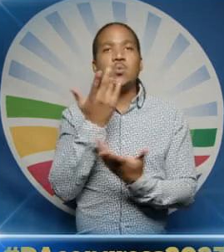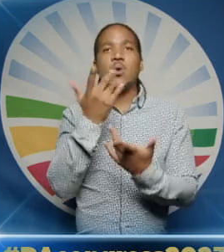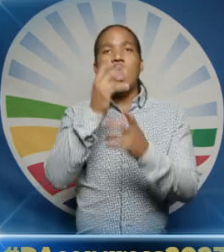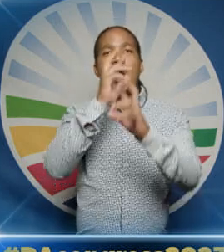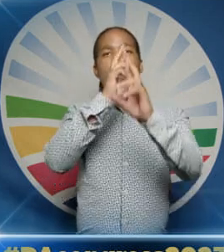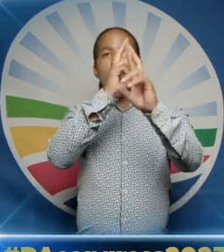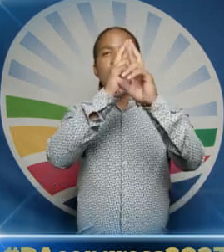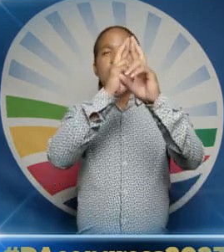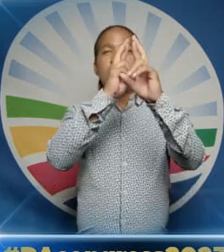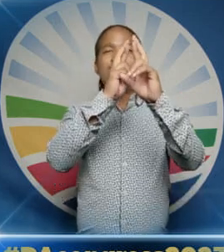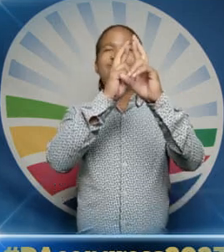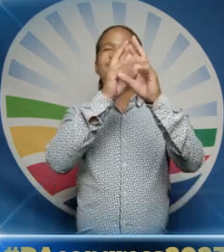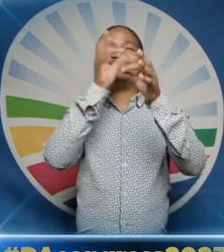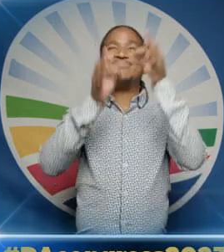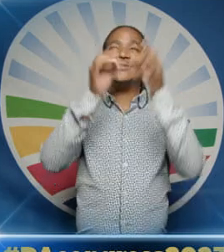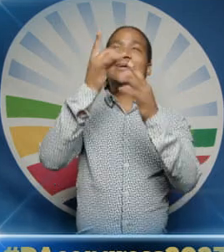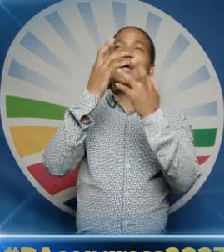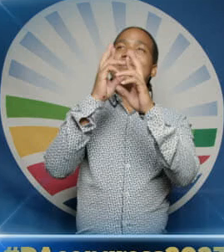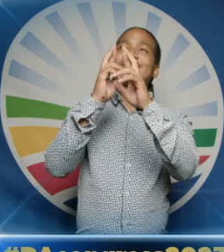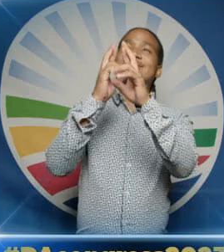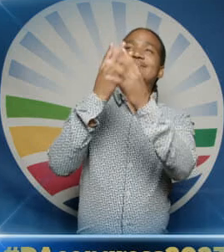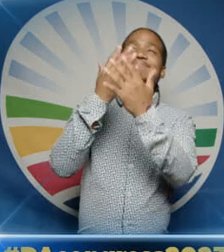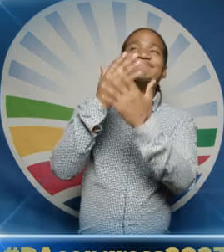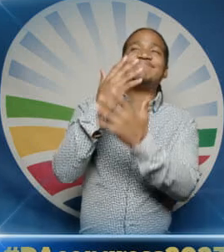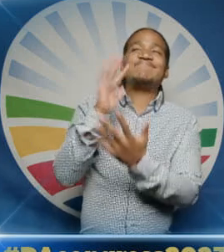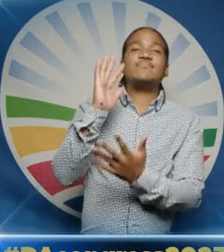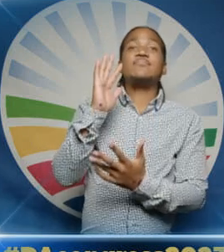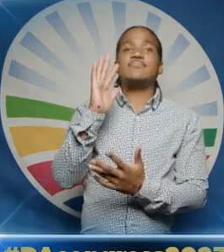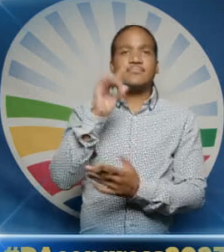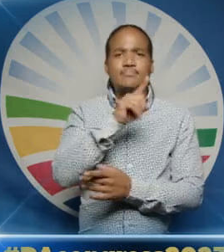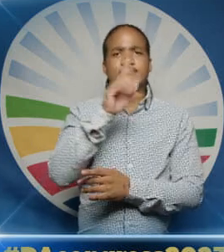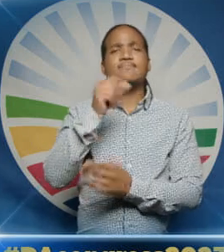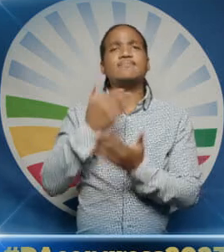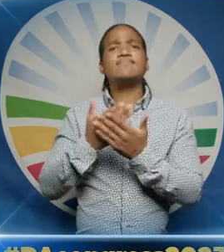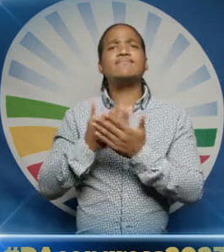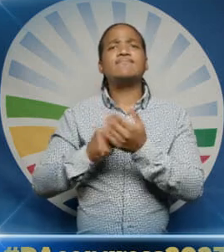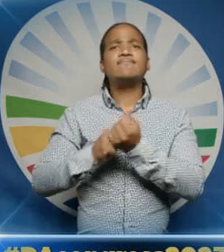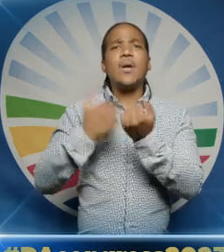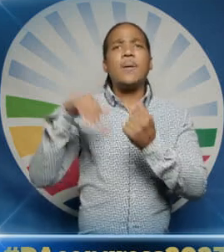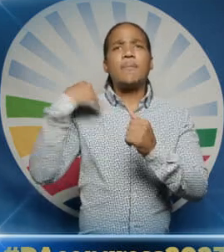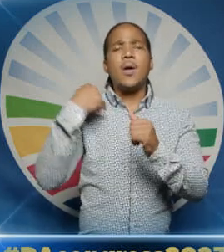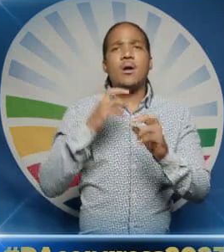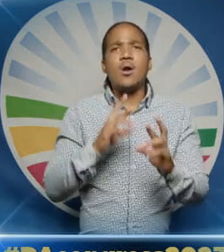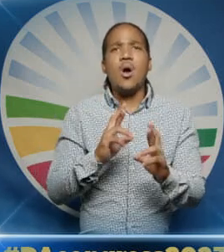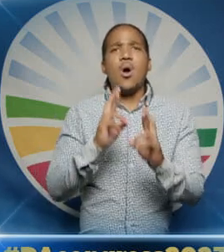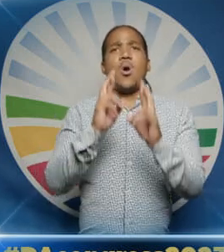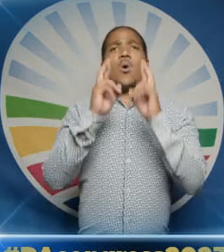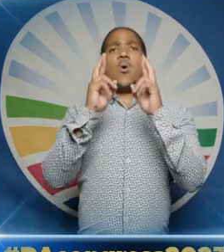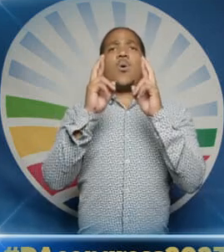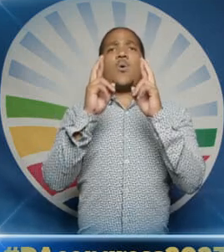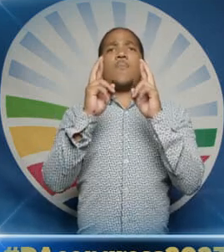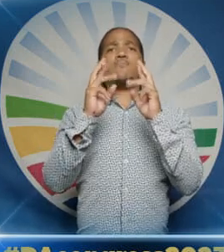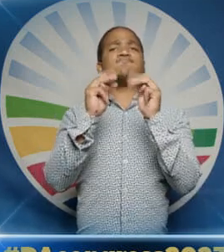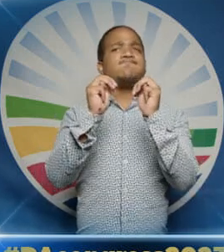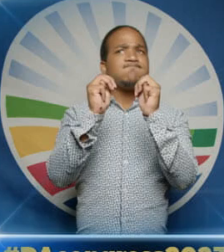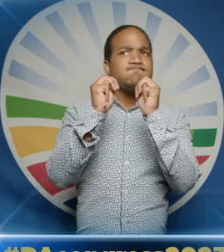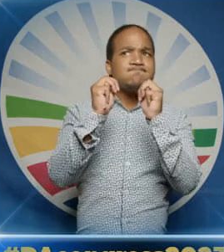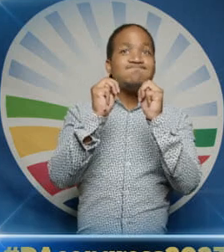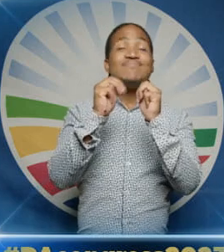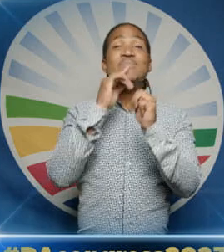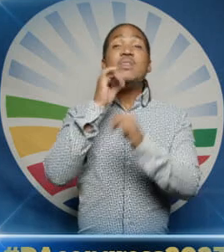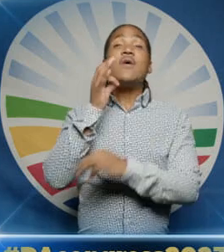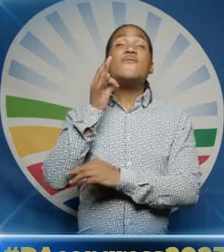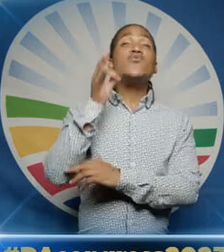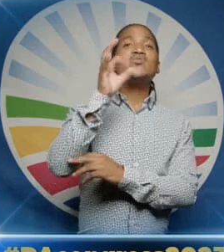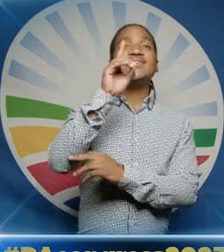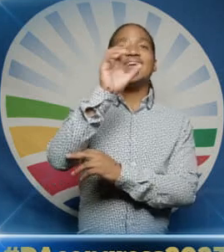in the political system and in our democracy. The future of South Africa Democrats is intricately linked to